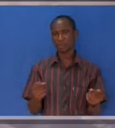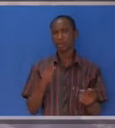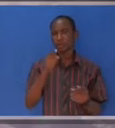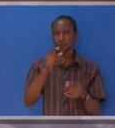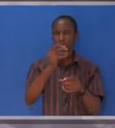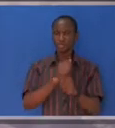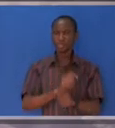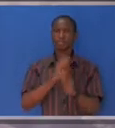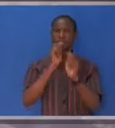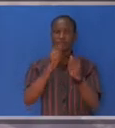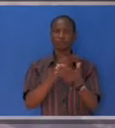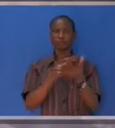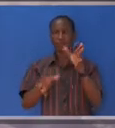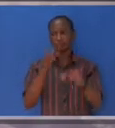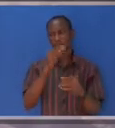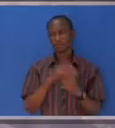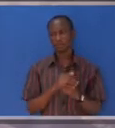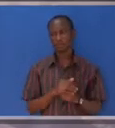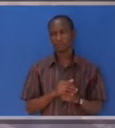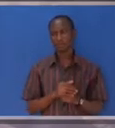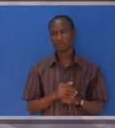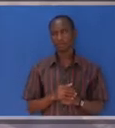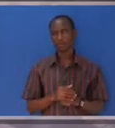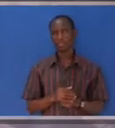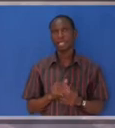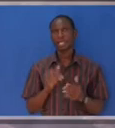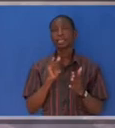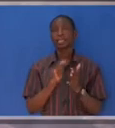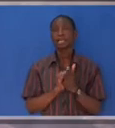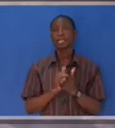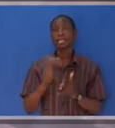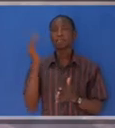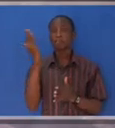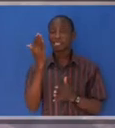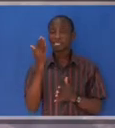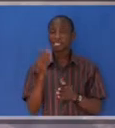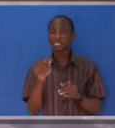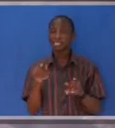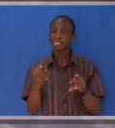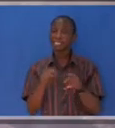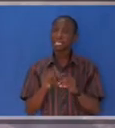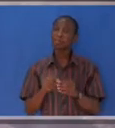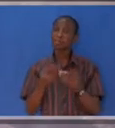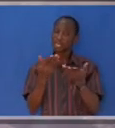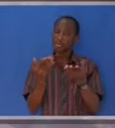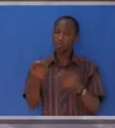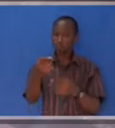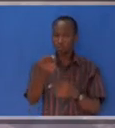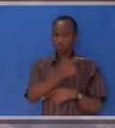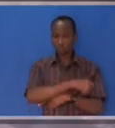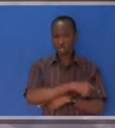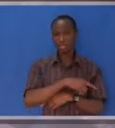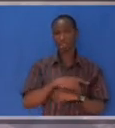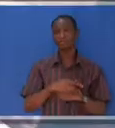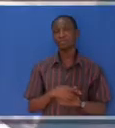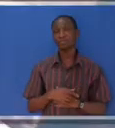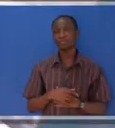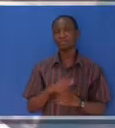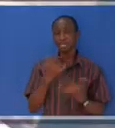shall receive the gift of the Holy Spirit." That is the same answer that we will give to you